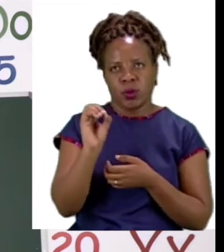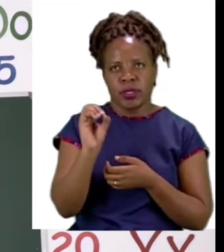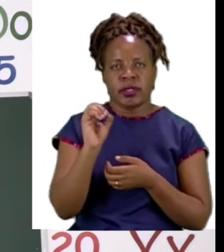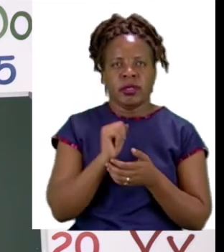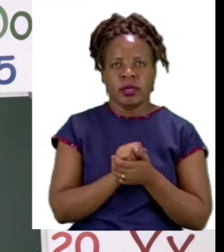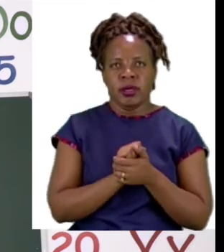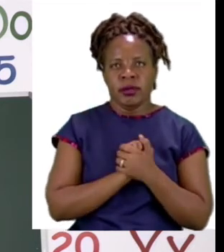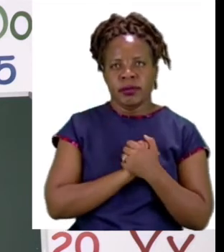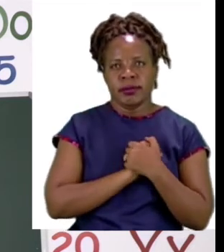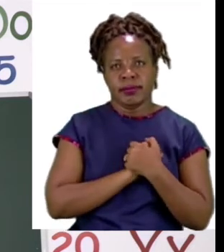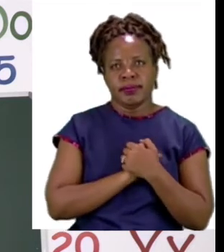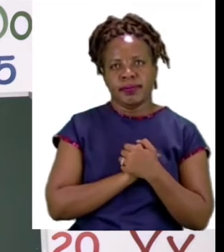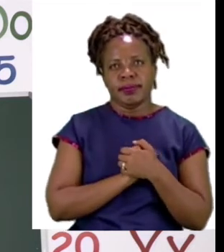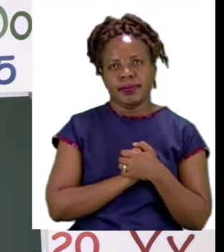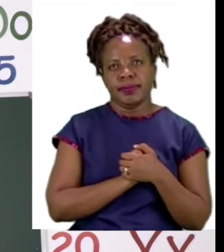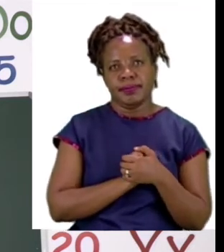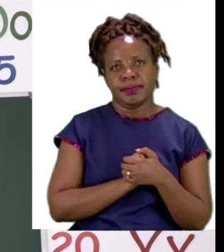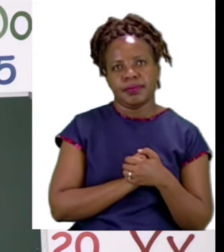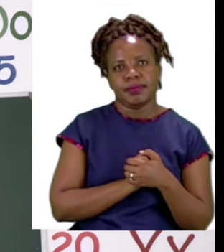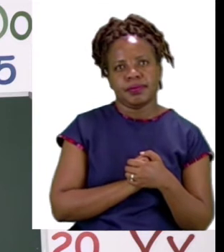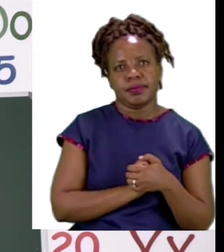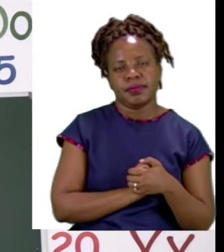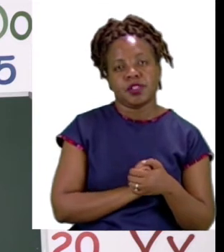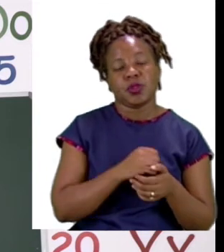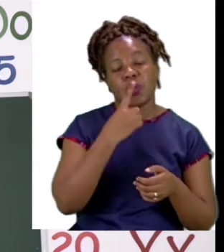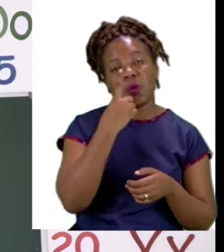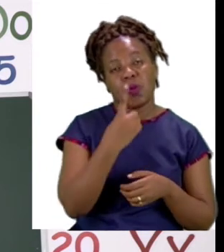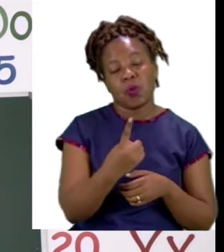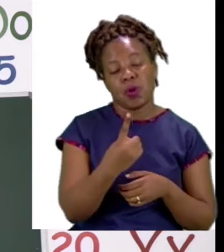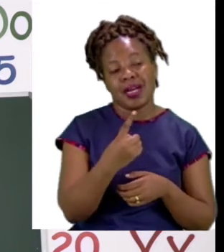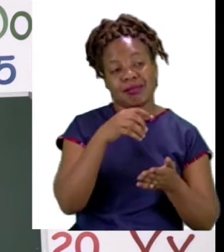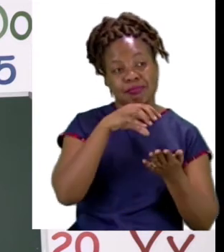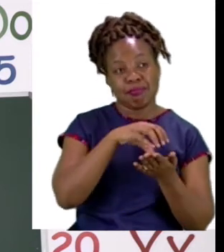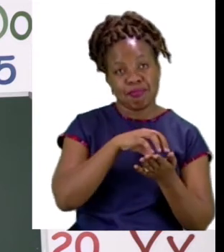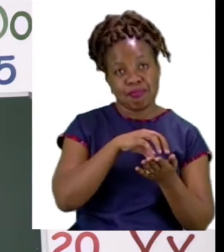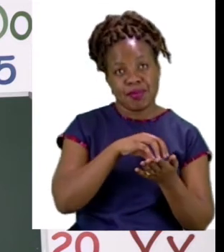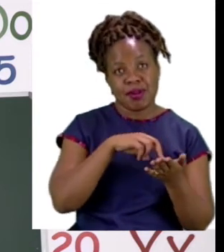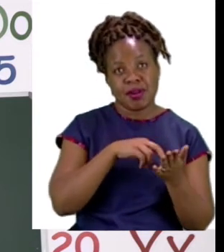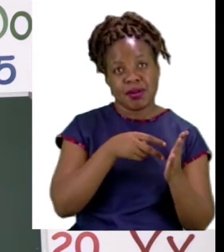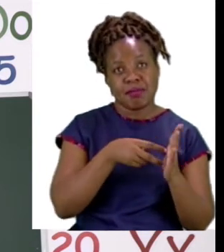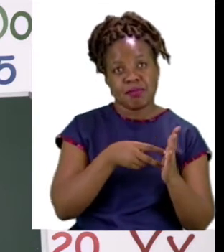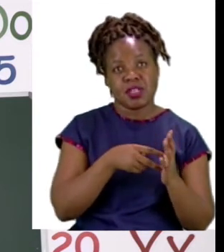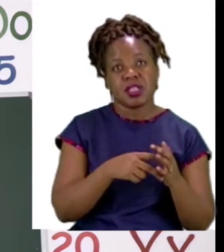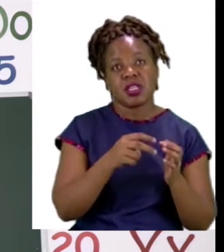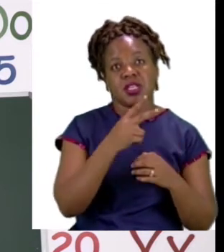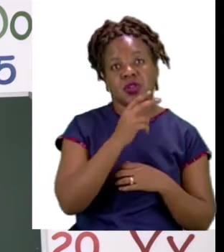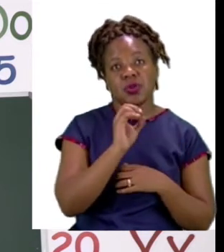Yummy. And we are saying with one pie there's 20. So I'm going to draw another